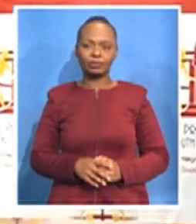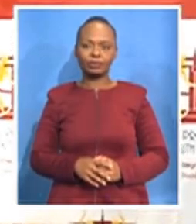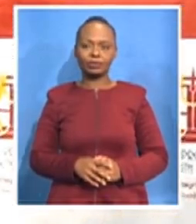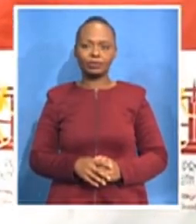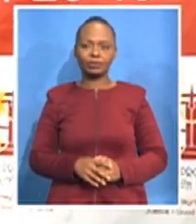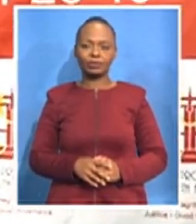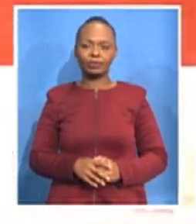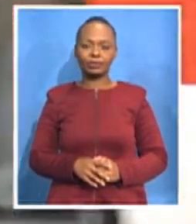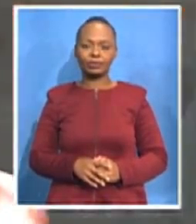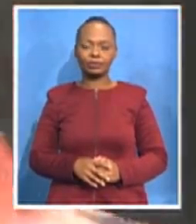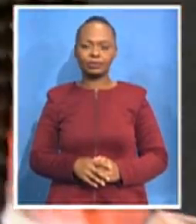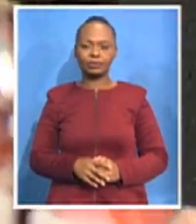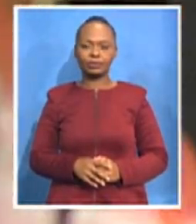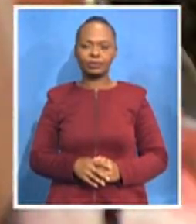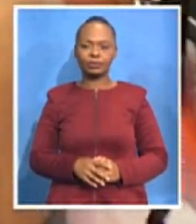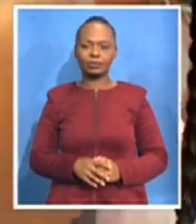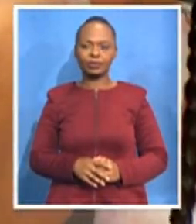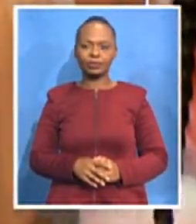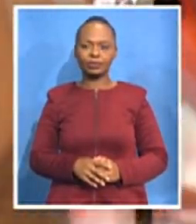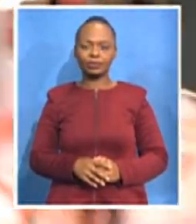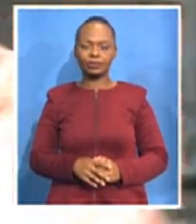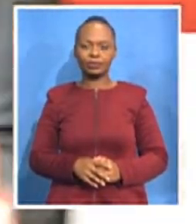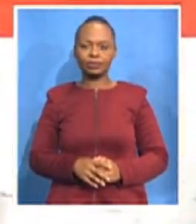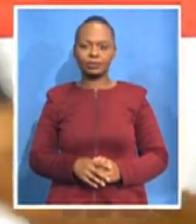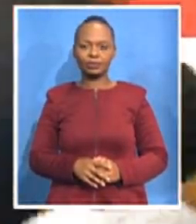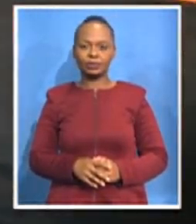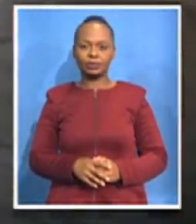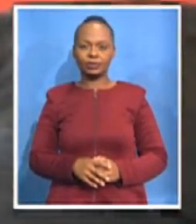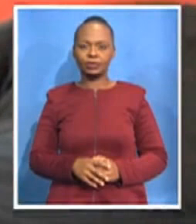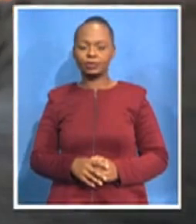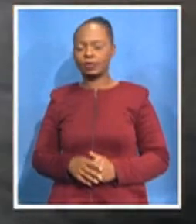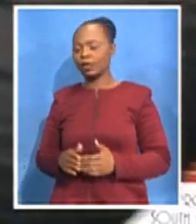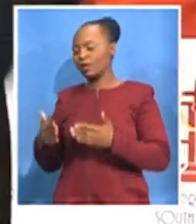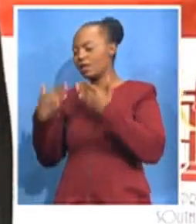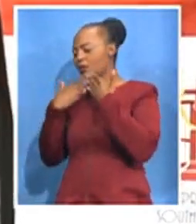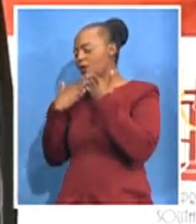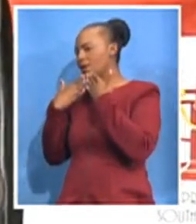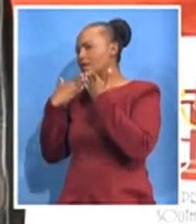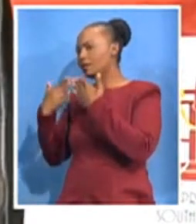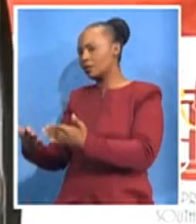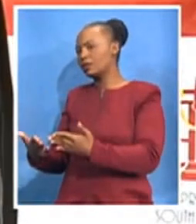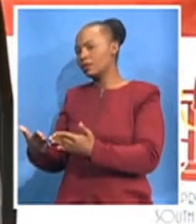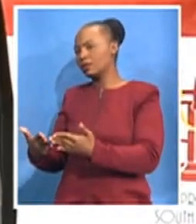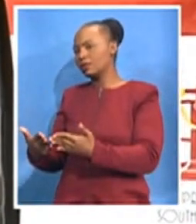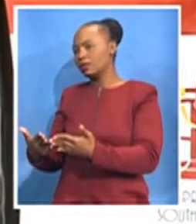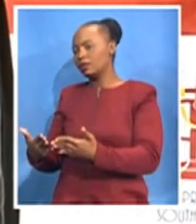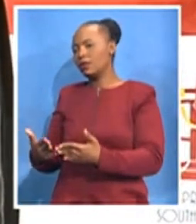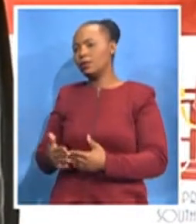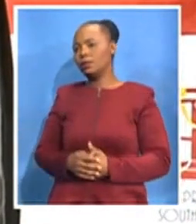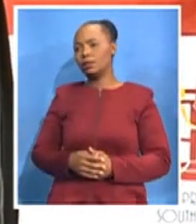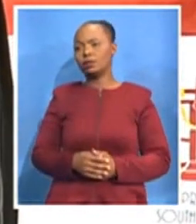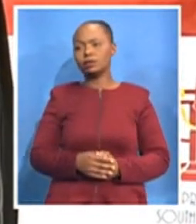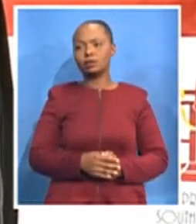Thank you, DPP. Before I take you through my findings in the